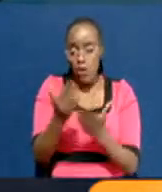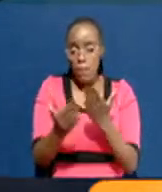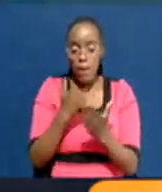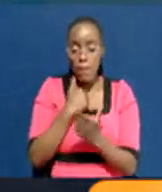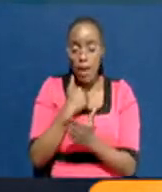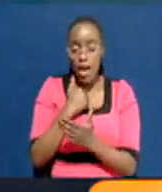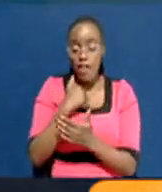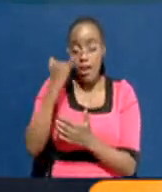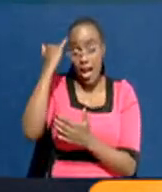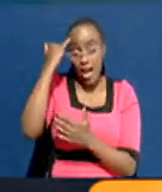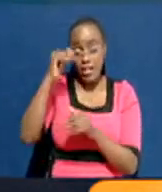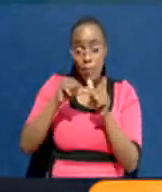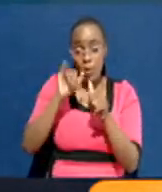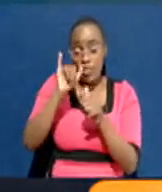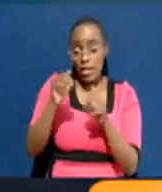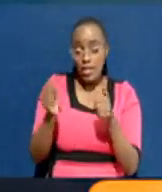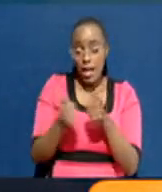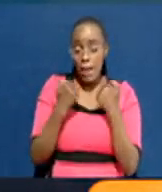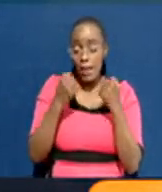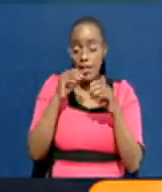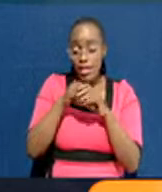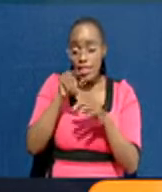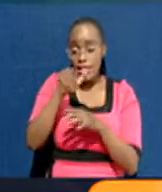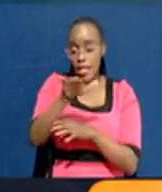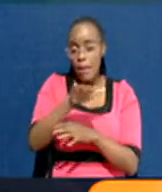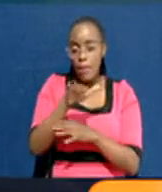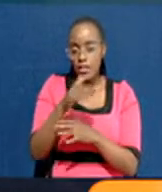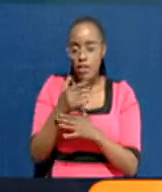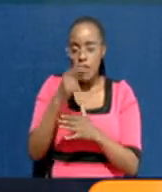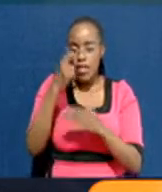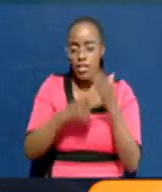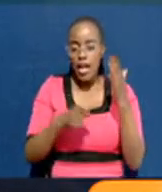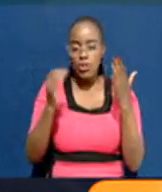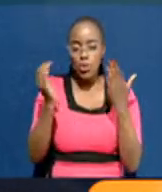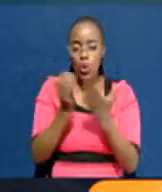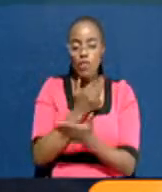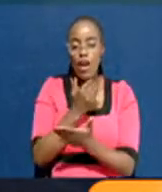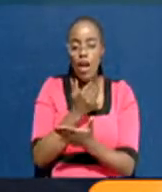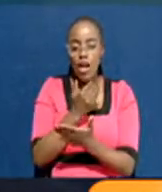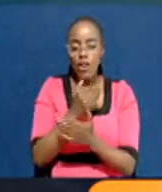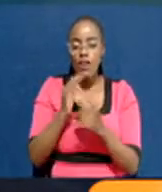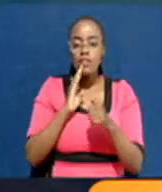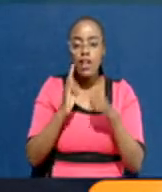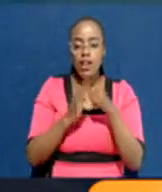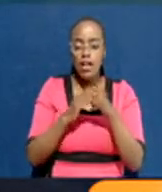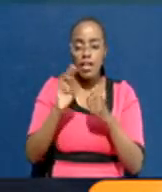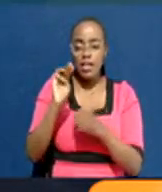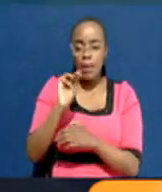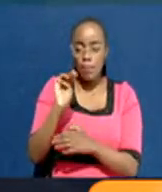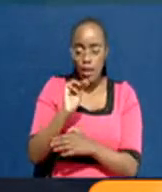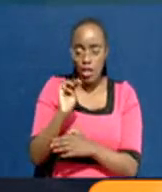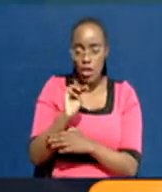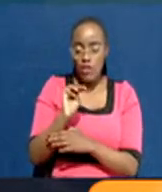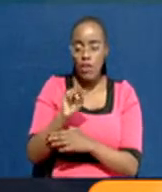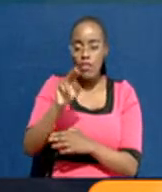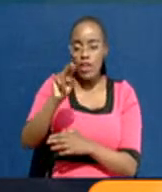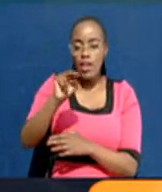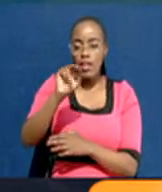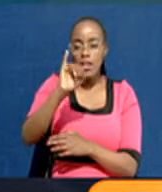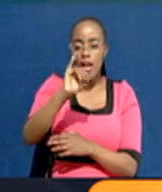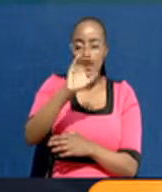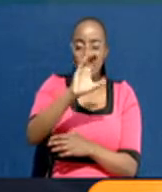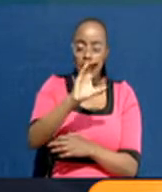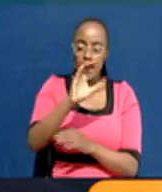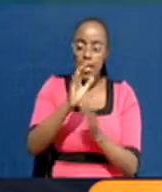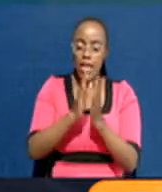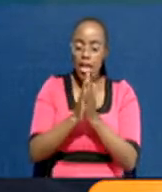have thought about this happening in that space. And that is the tax waiver of 900 million shillings during the NIC-CBA merger